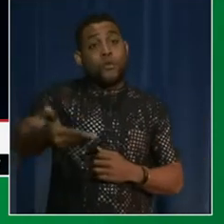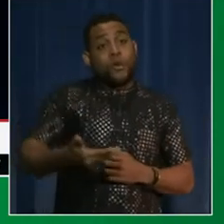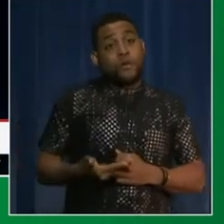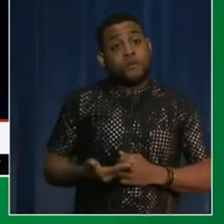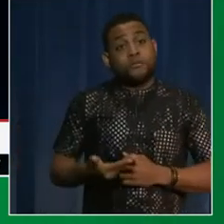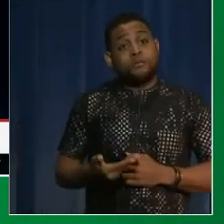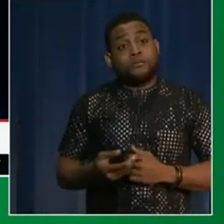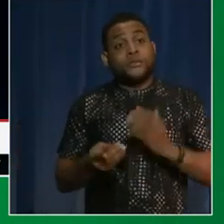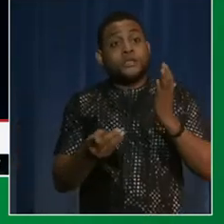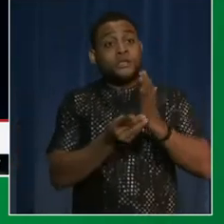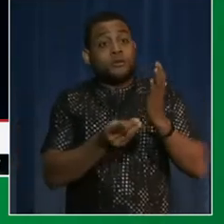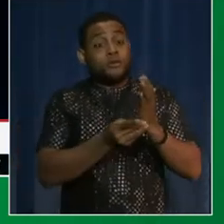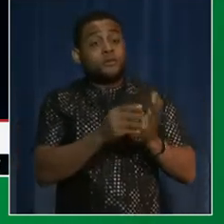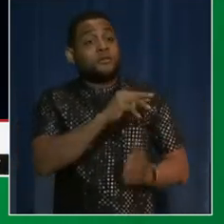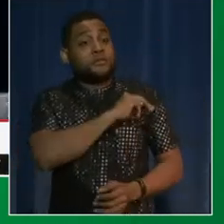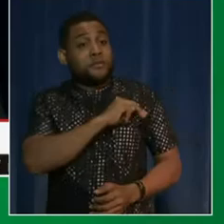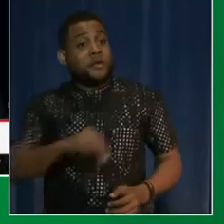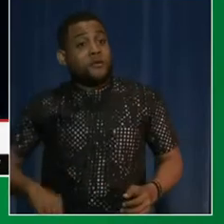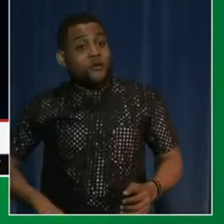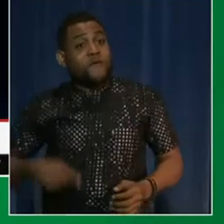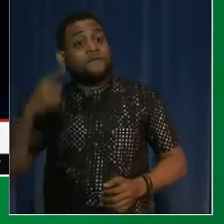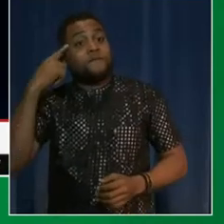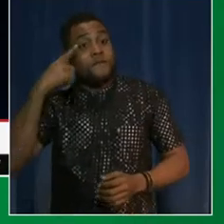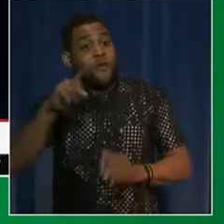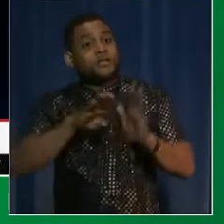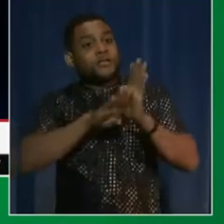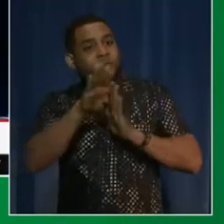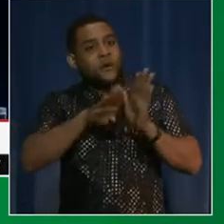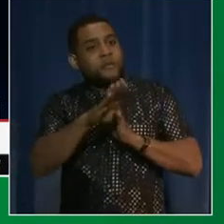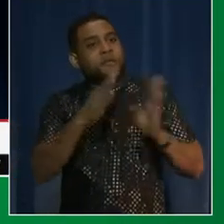John Falchicchio, to the stage.